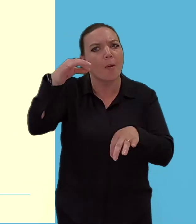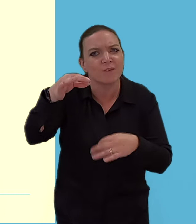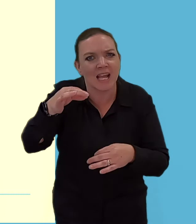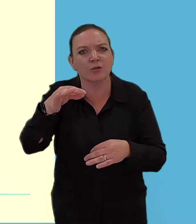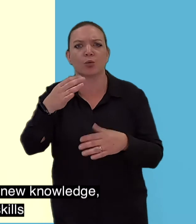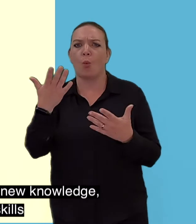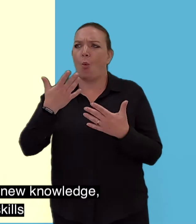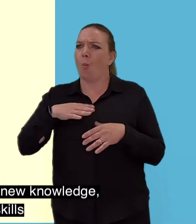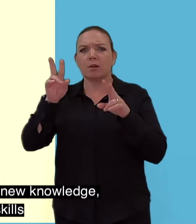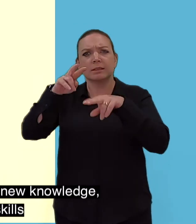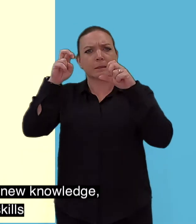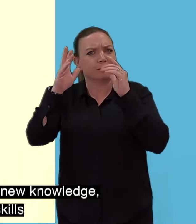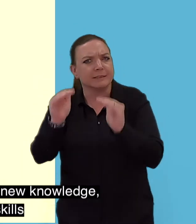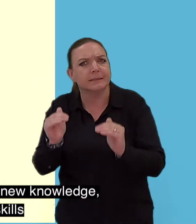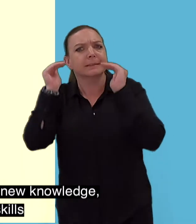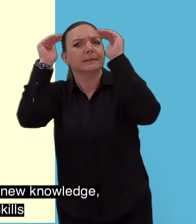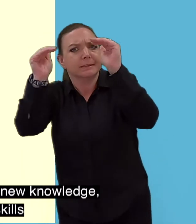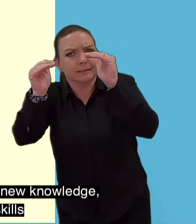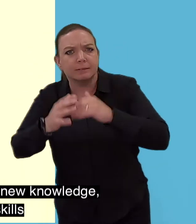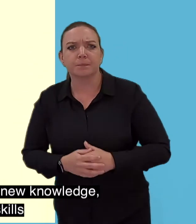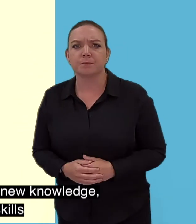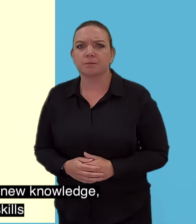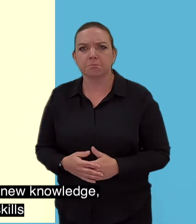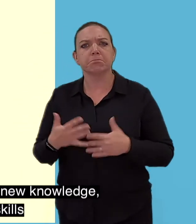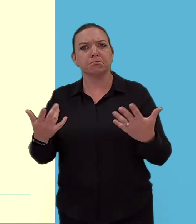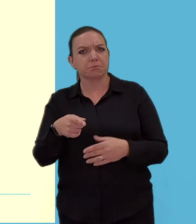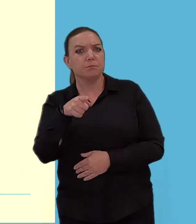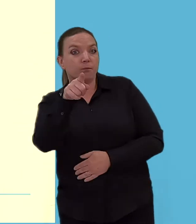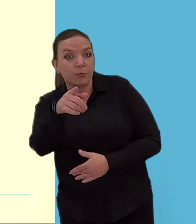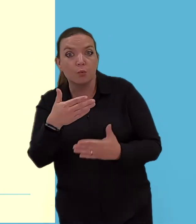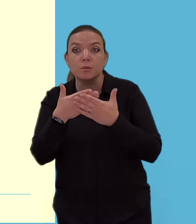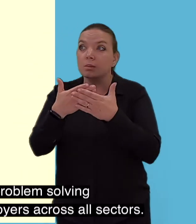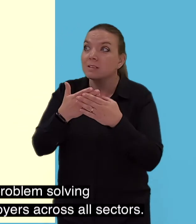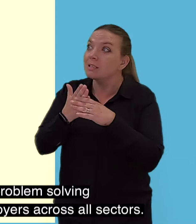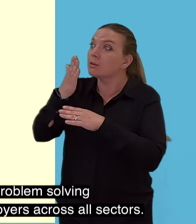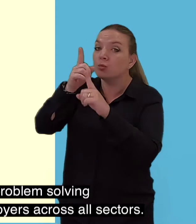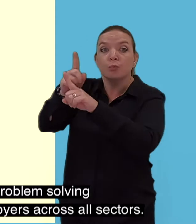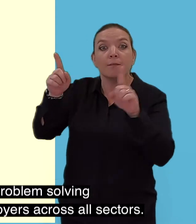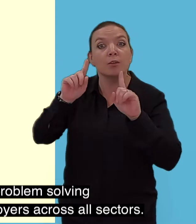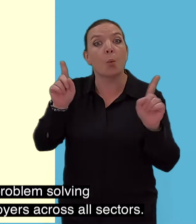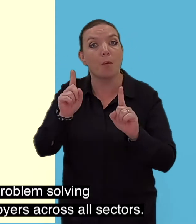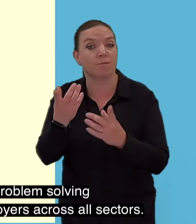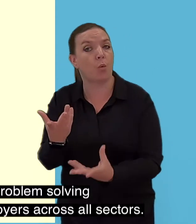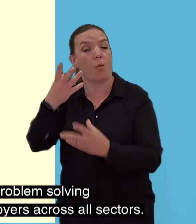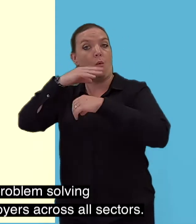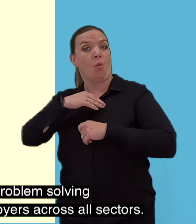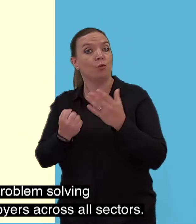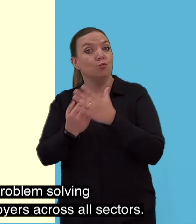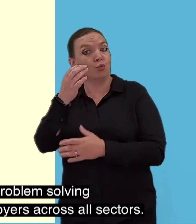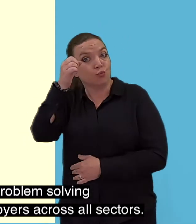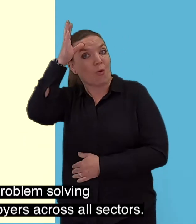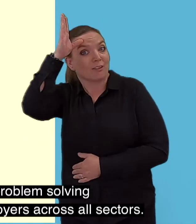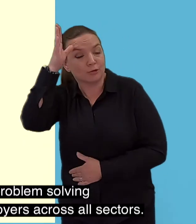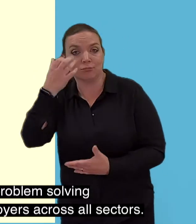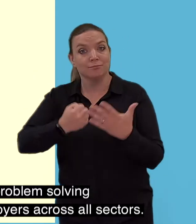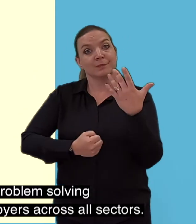necessary. But whatever you study at university, you'll gain new knowledge, develop your research and writing skills, and other